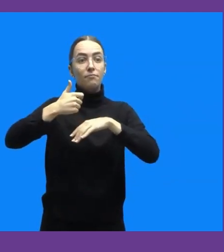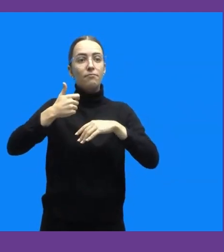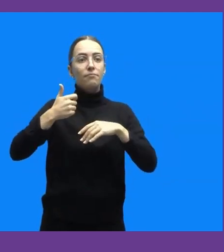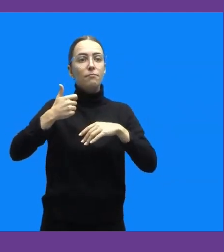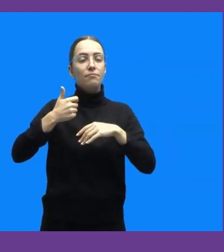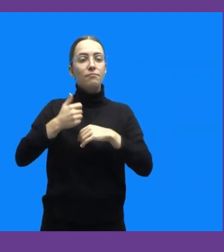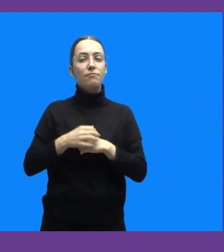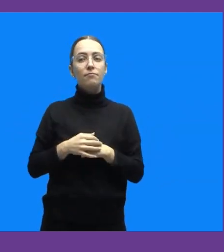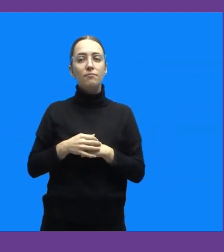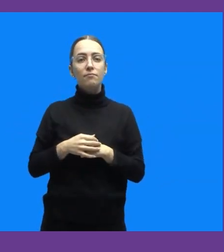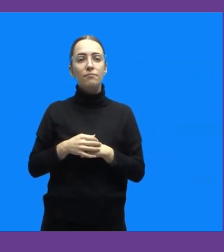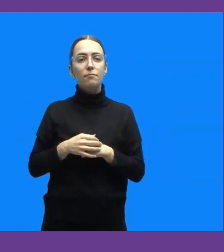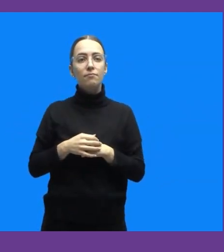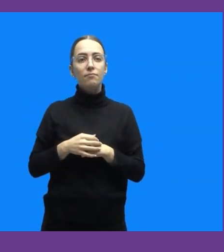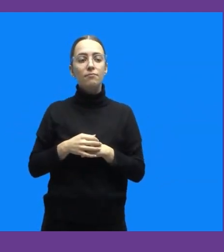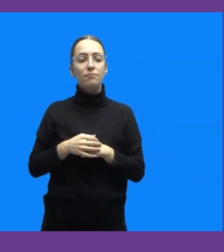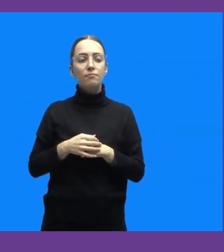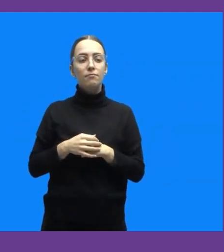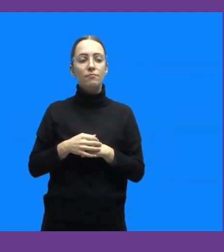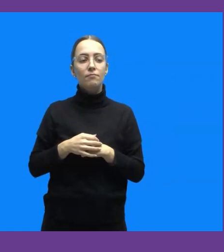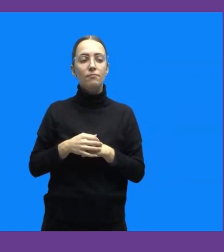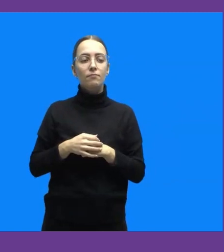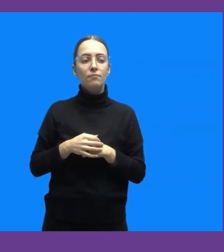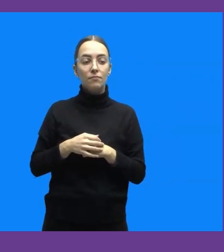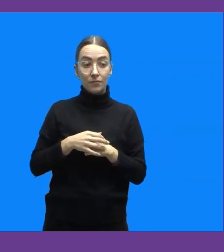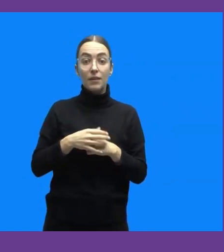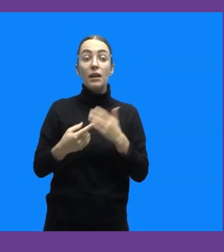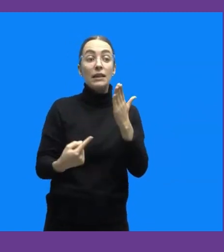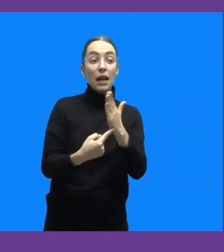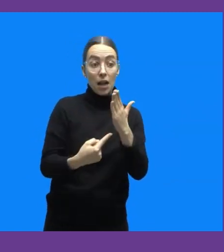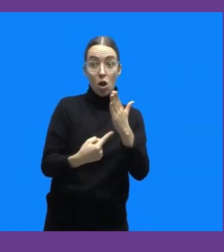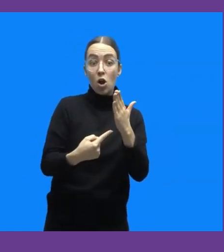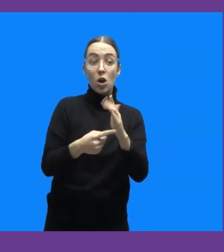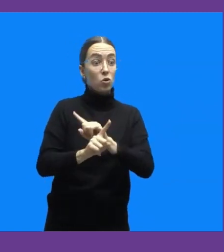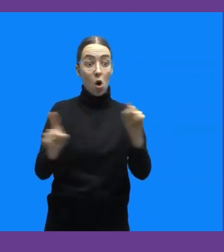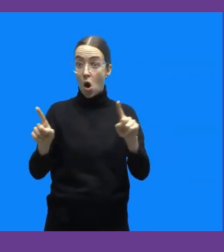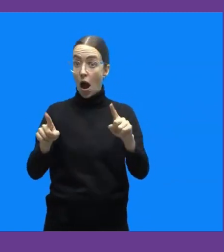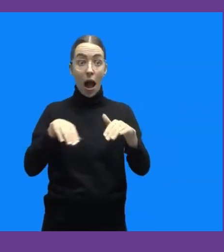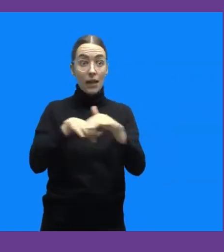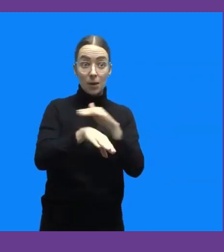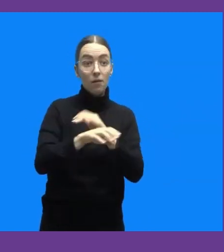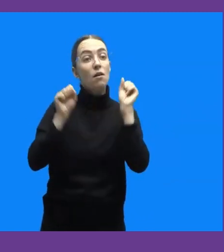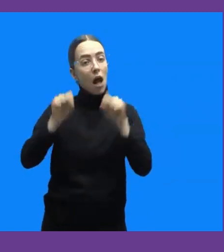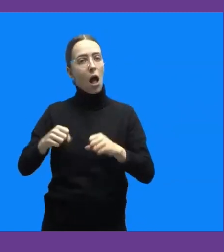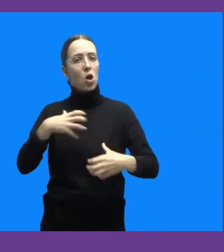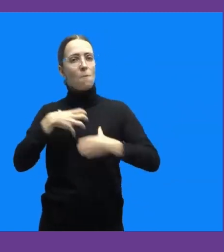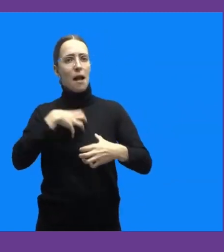is on looking at transport and particularly aviation, which is another huge concern for students with